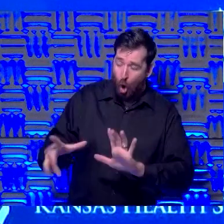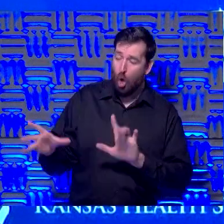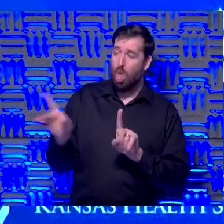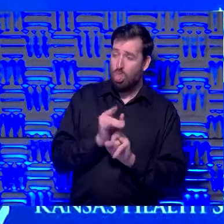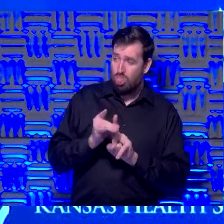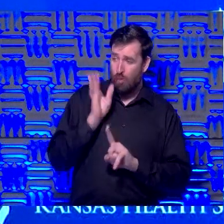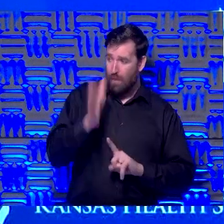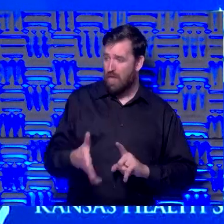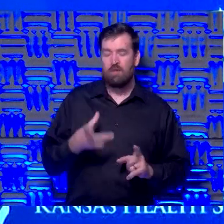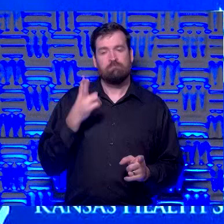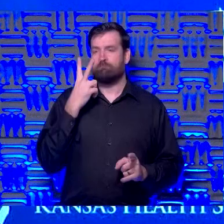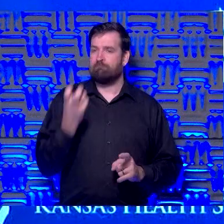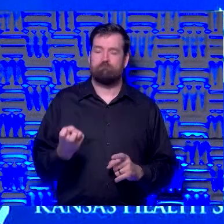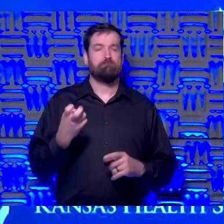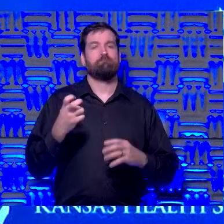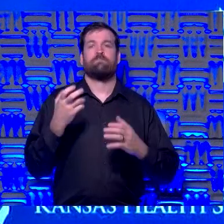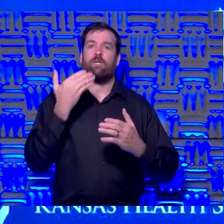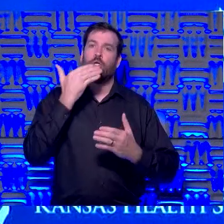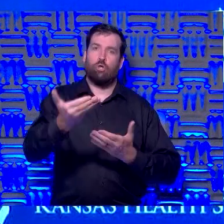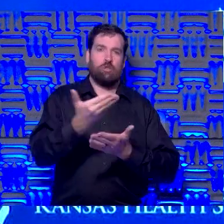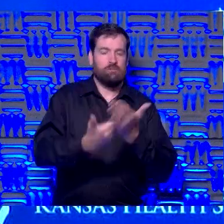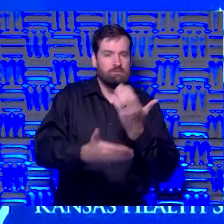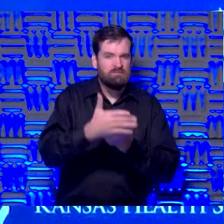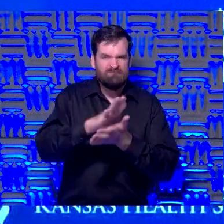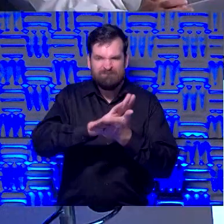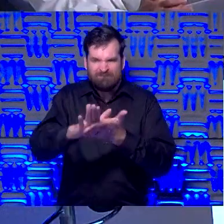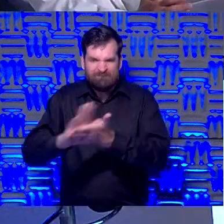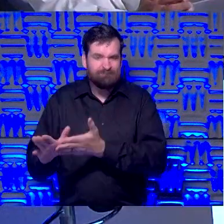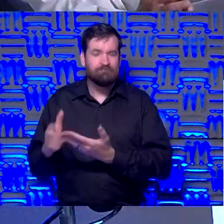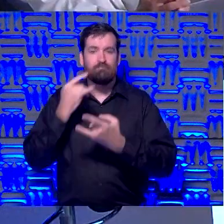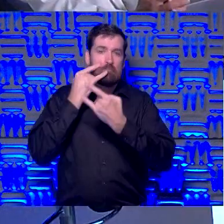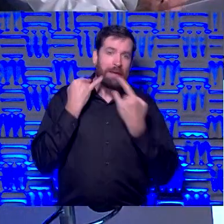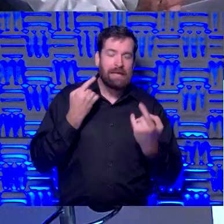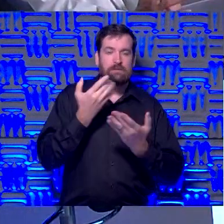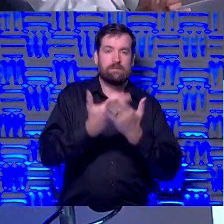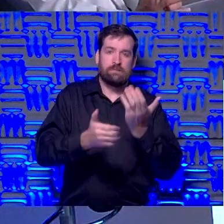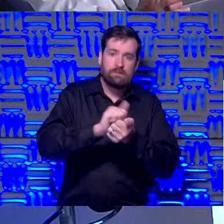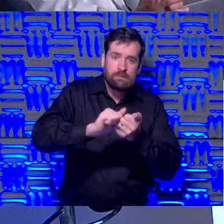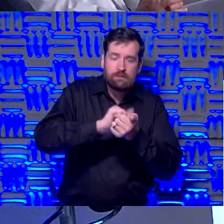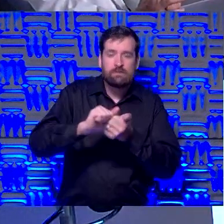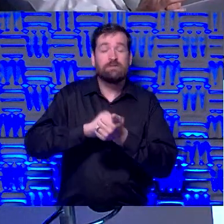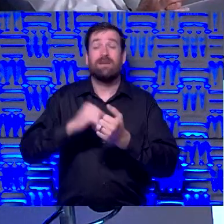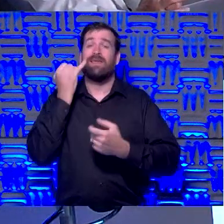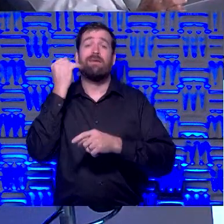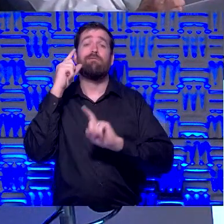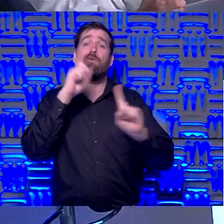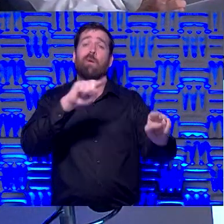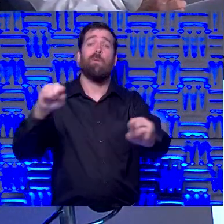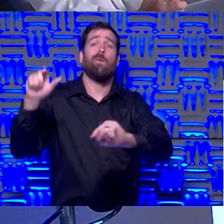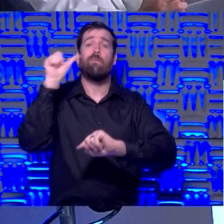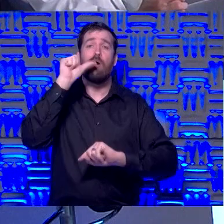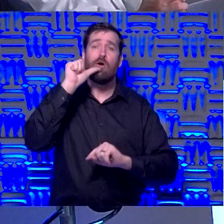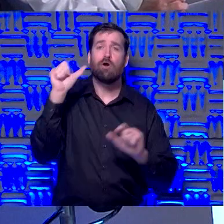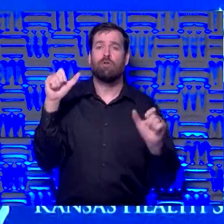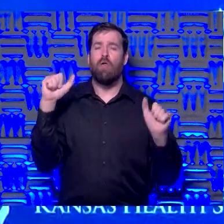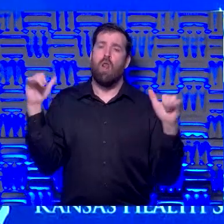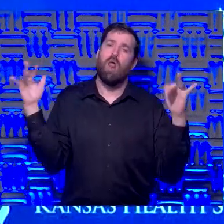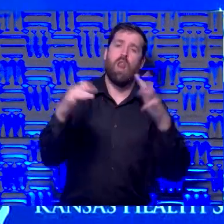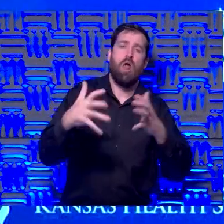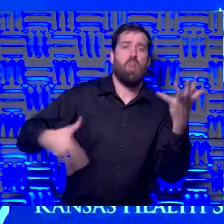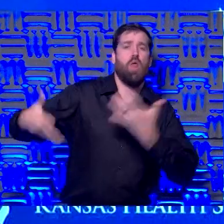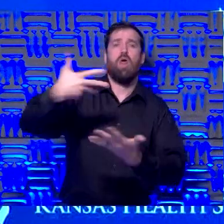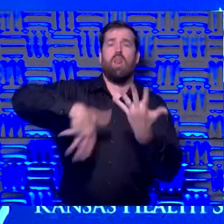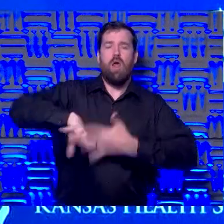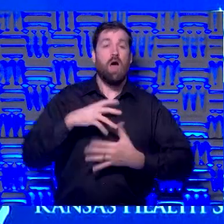hygiene. If you wear the mask, you wash your hands, you do Right. those things. If you don't do that, and you go to the bars and you go to mass gatherings and things of that nature,